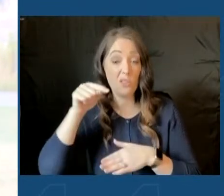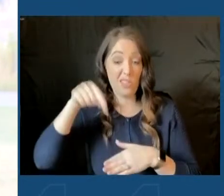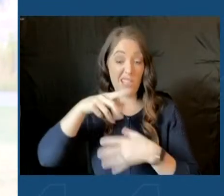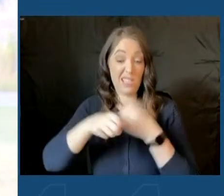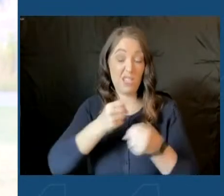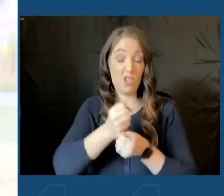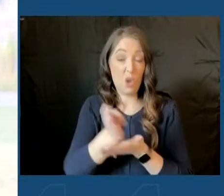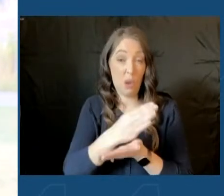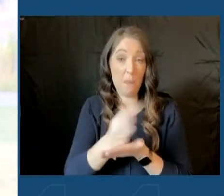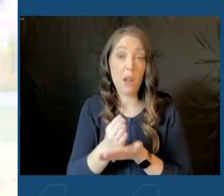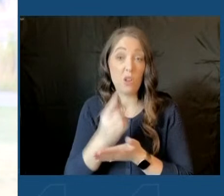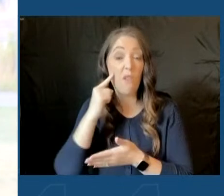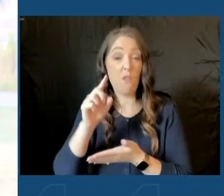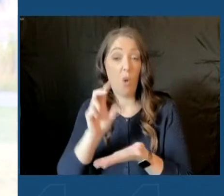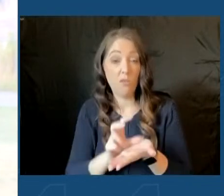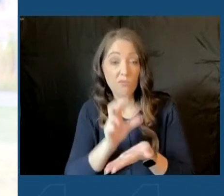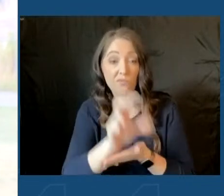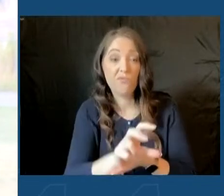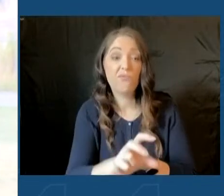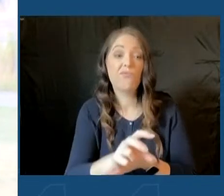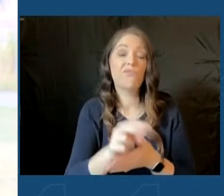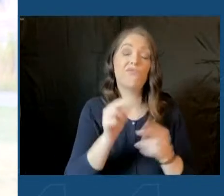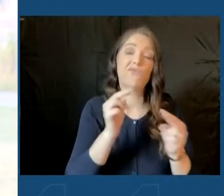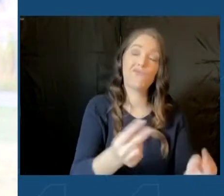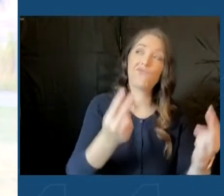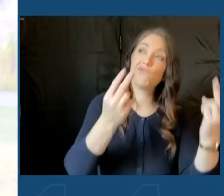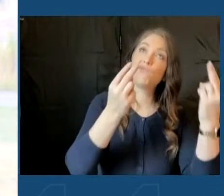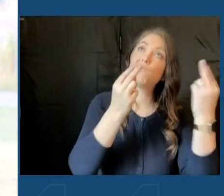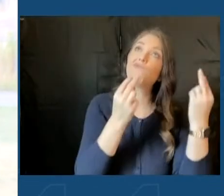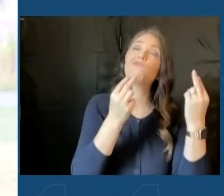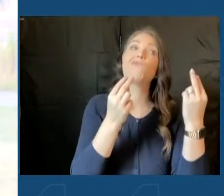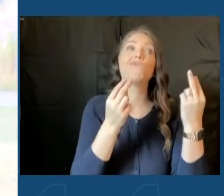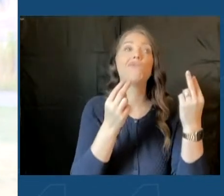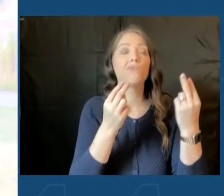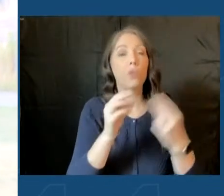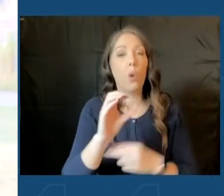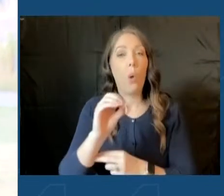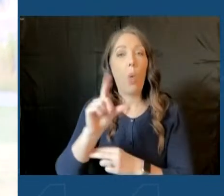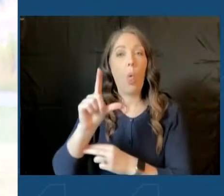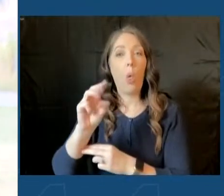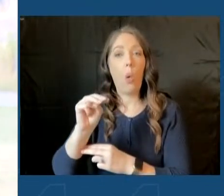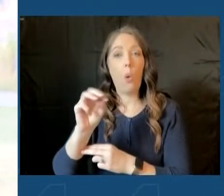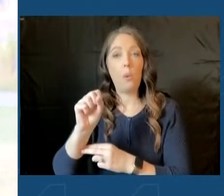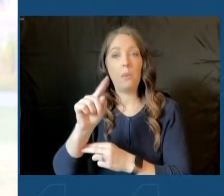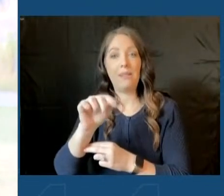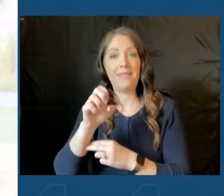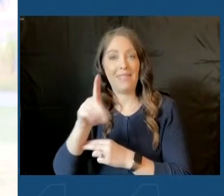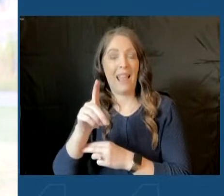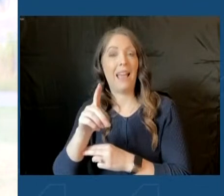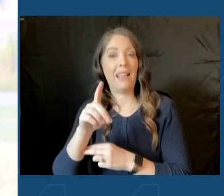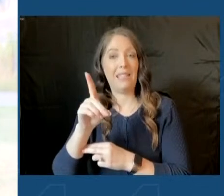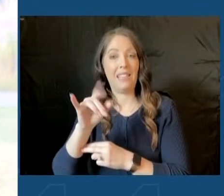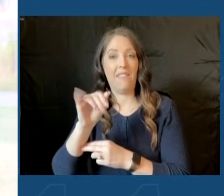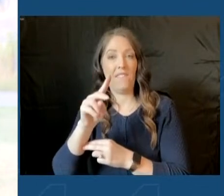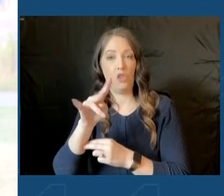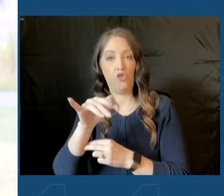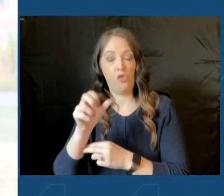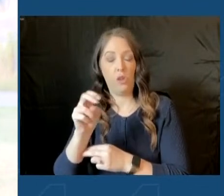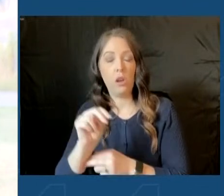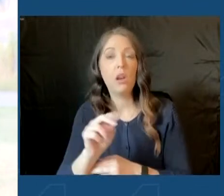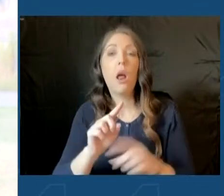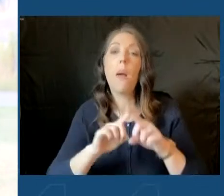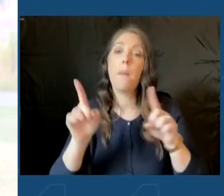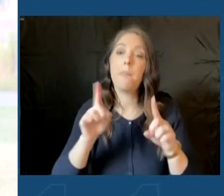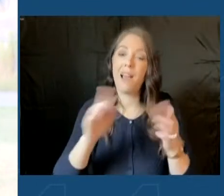on and reflect what used to be Olmsted's vision, right? But really reconnecting the